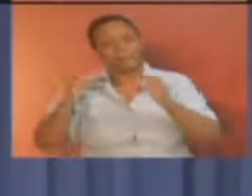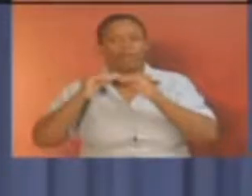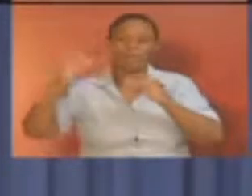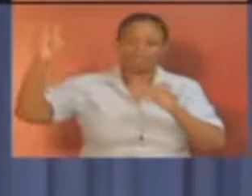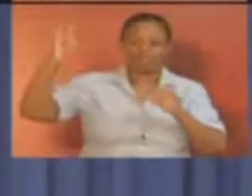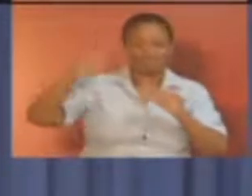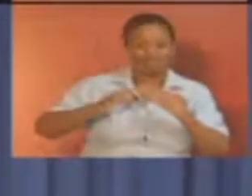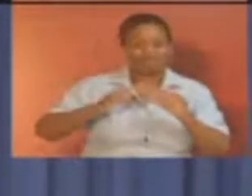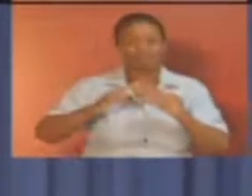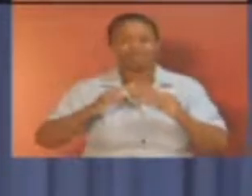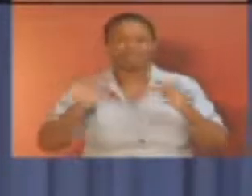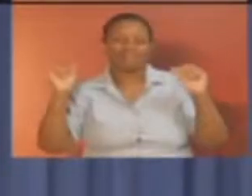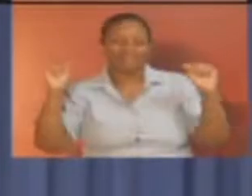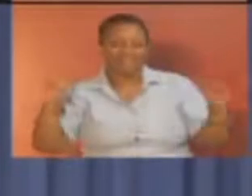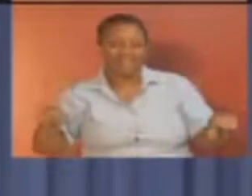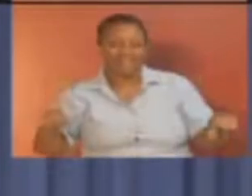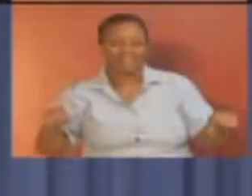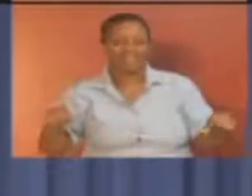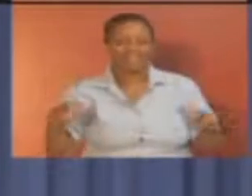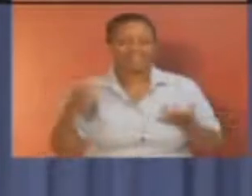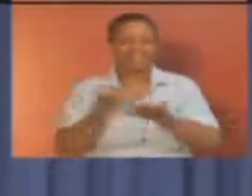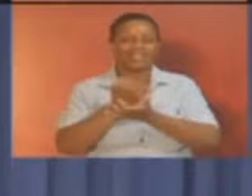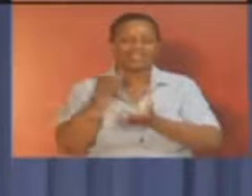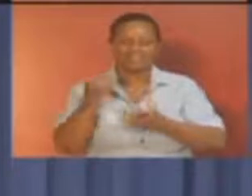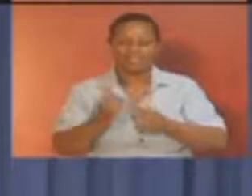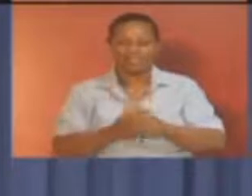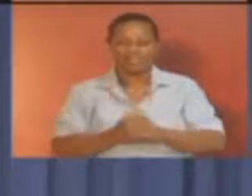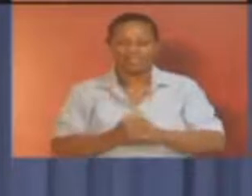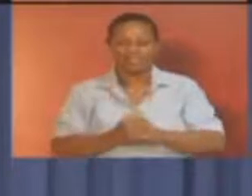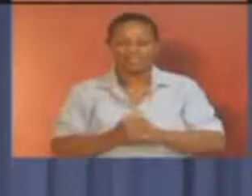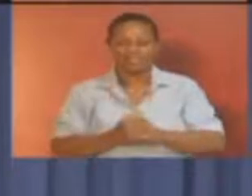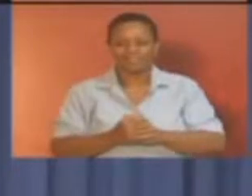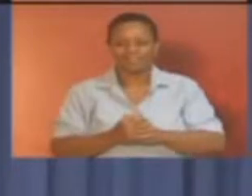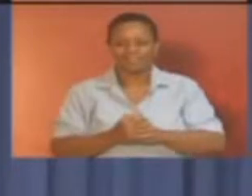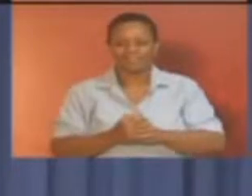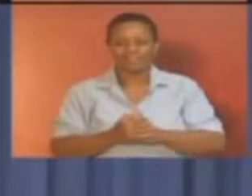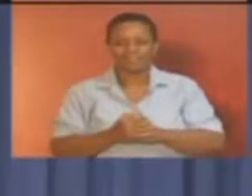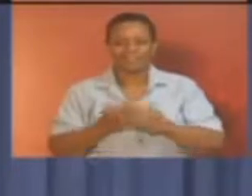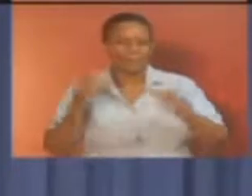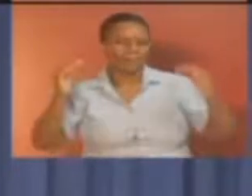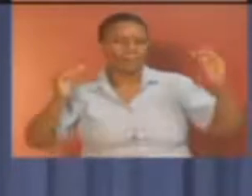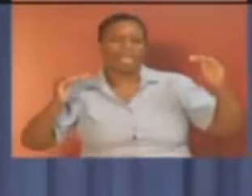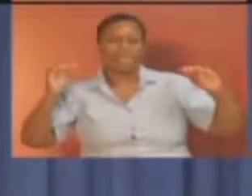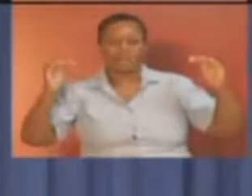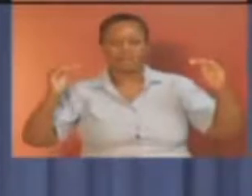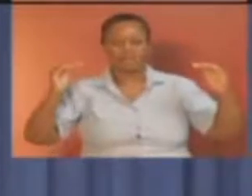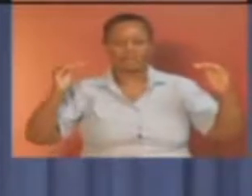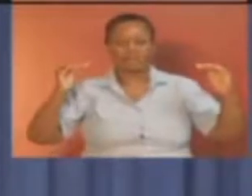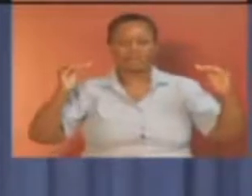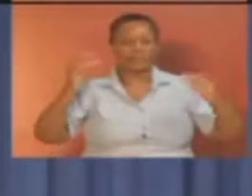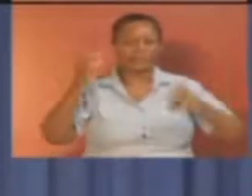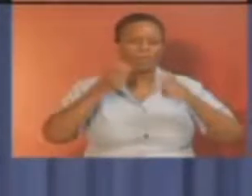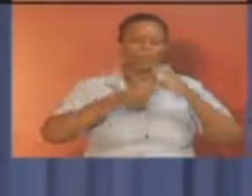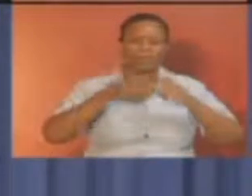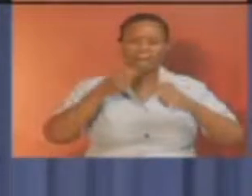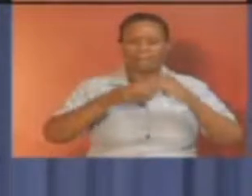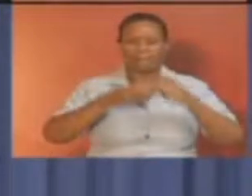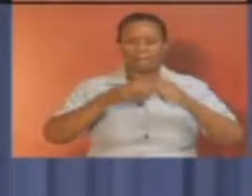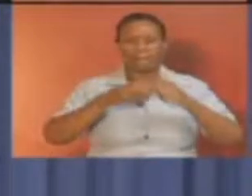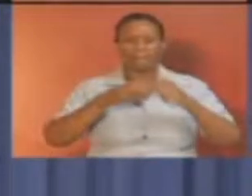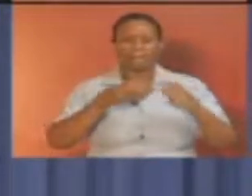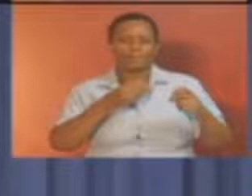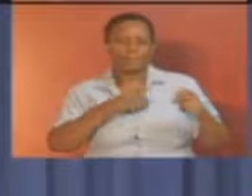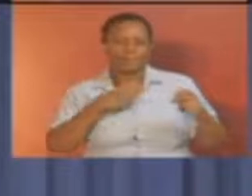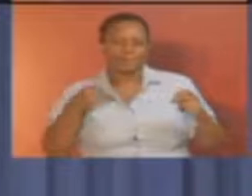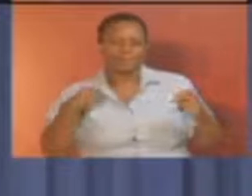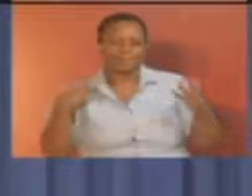we use and when. So that is a management issue within the Ministry of Health. And of course, we still diplomatically are out